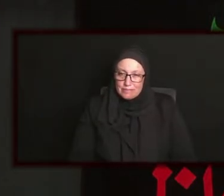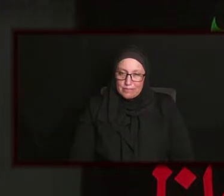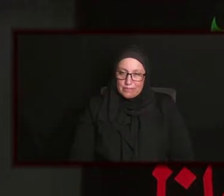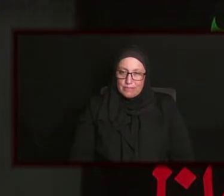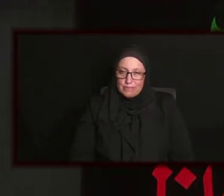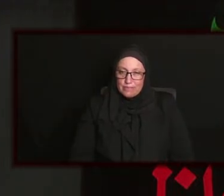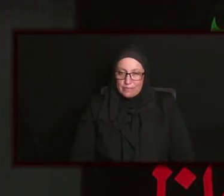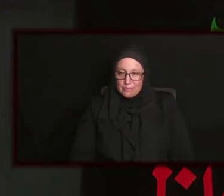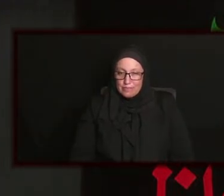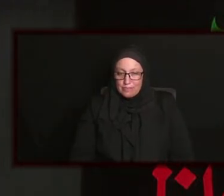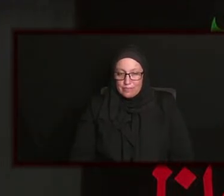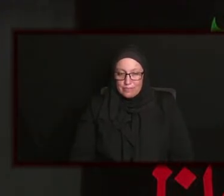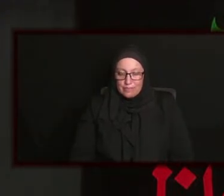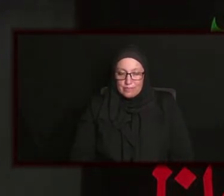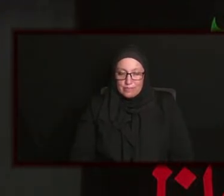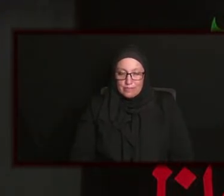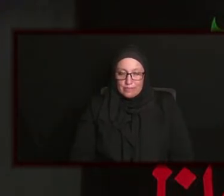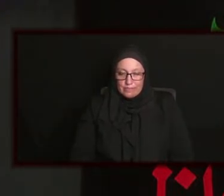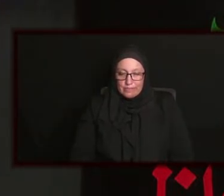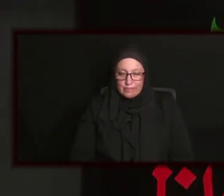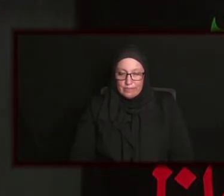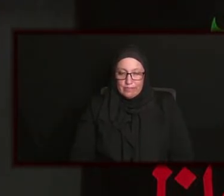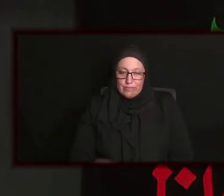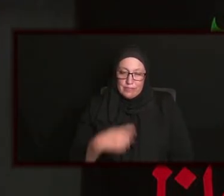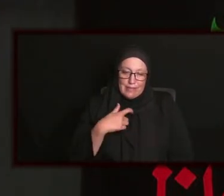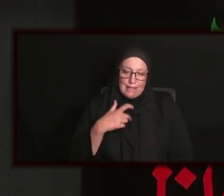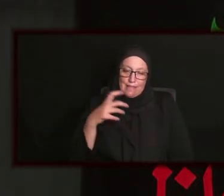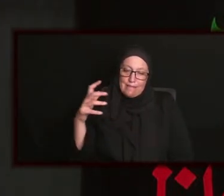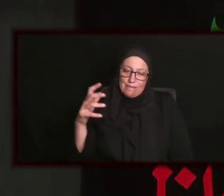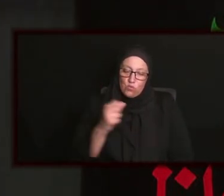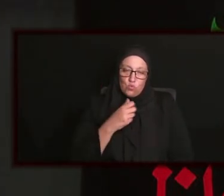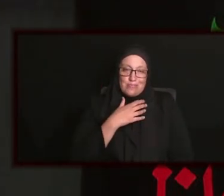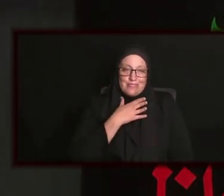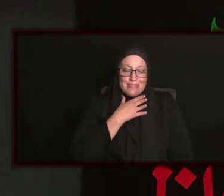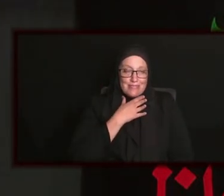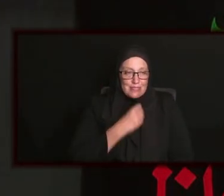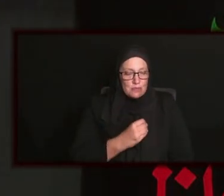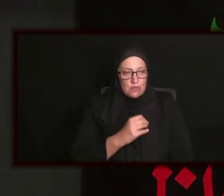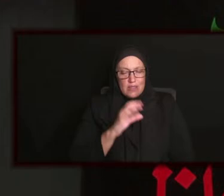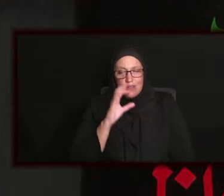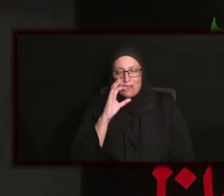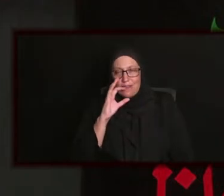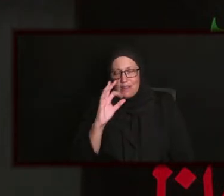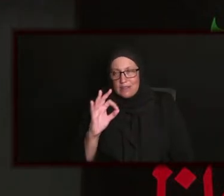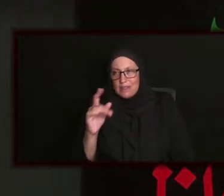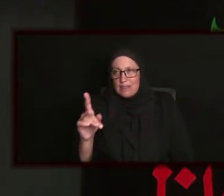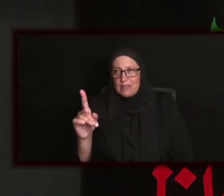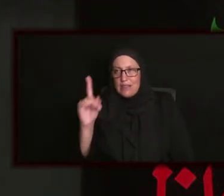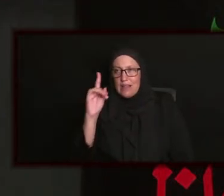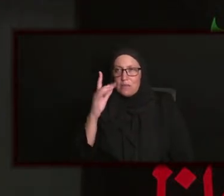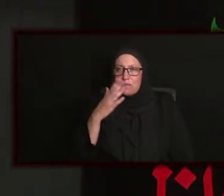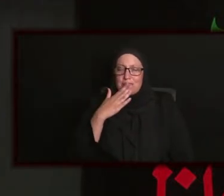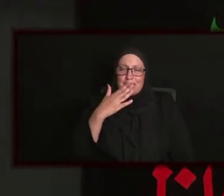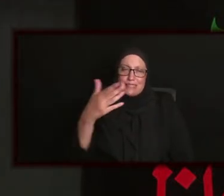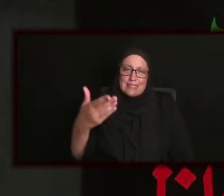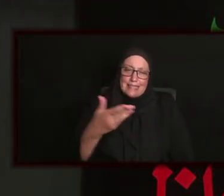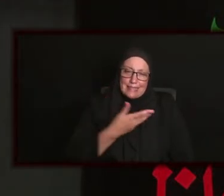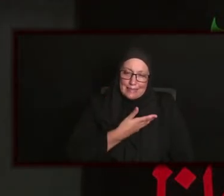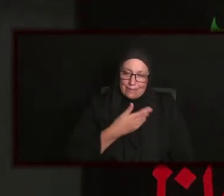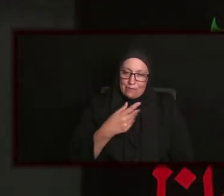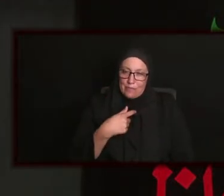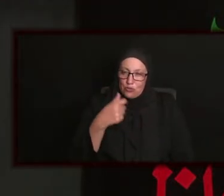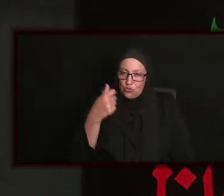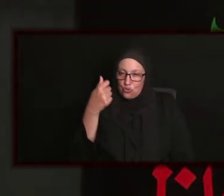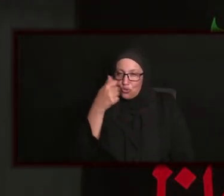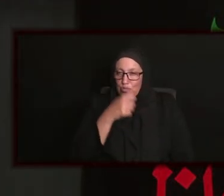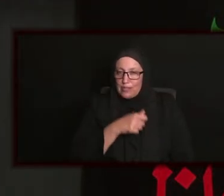to desperately ask Allah subhanahu wa ta'ala to provide me with that knowledge. Of course,